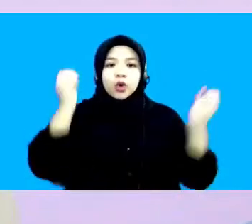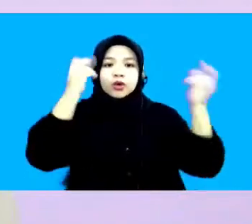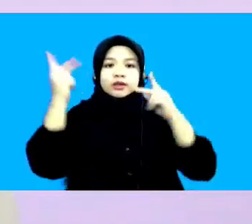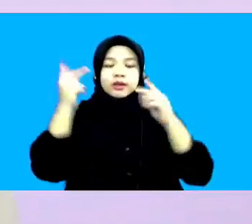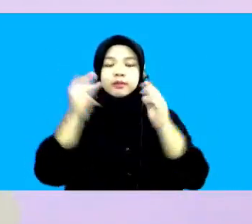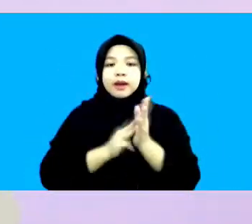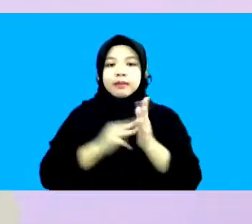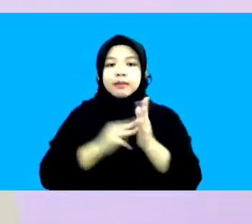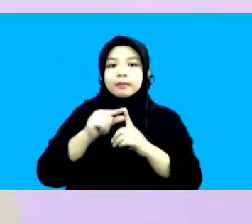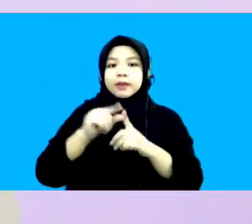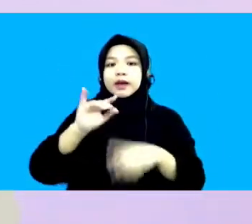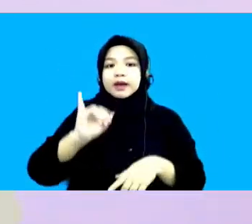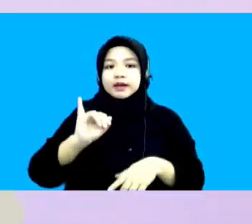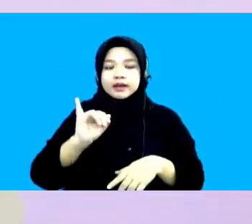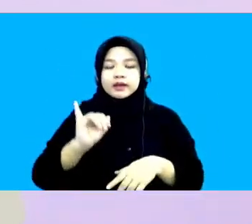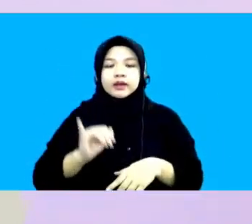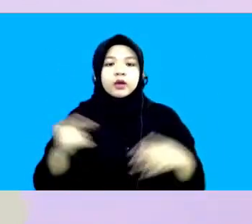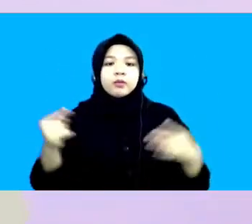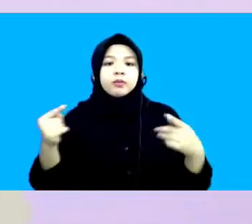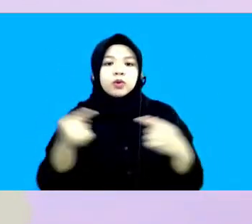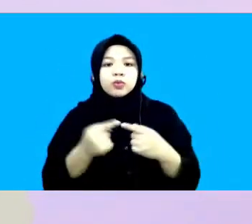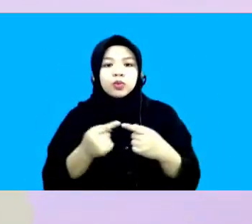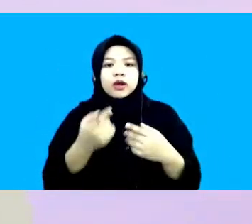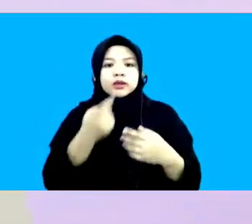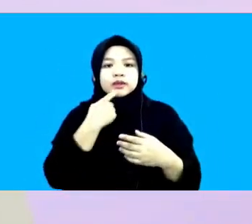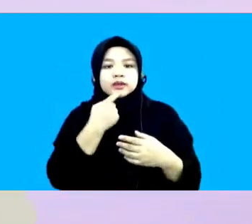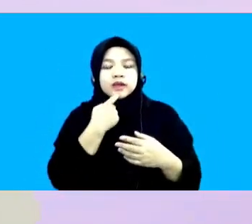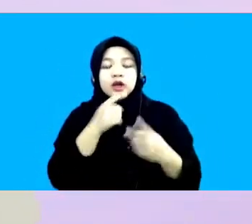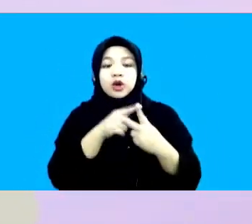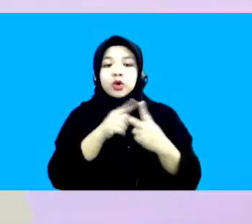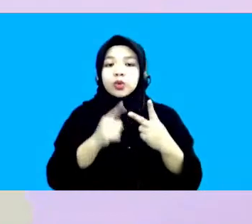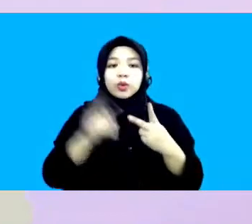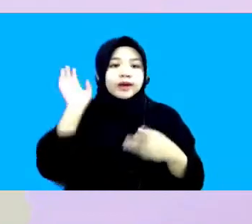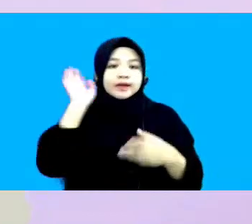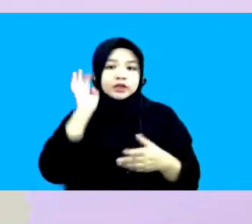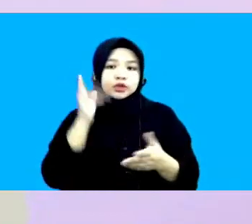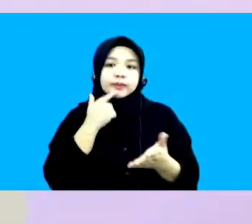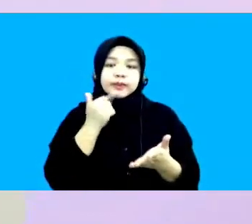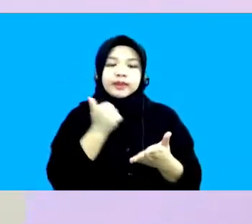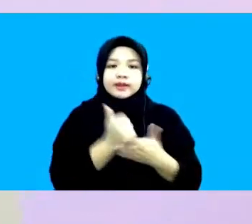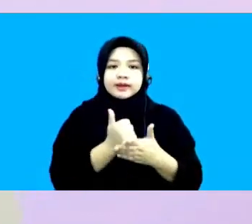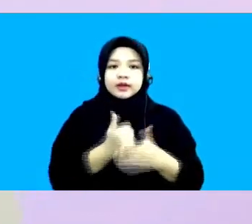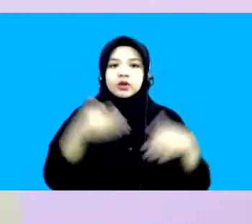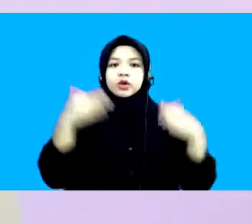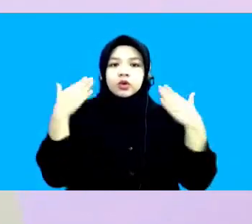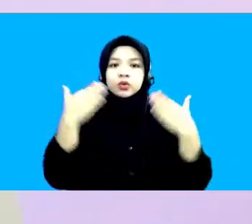all helping with education, with health, like we saw the great results today.